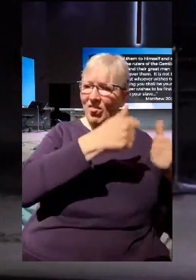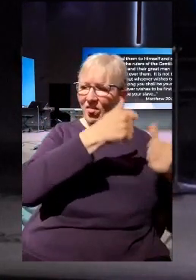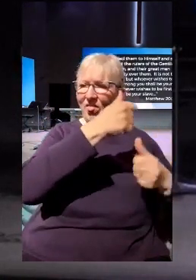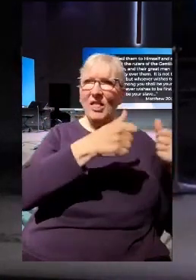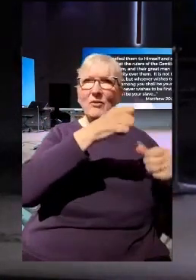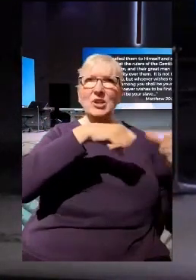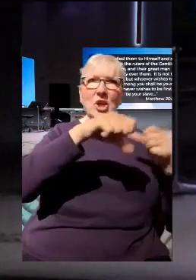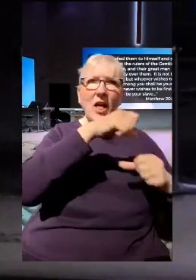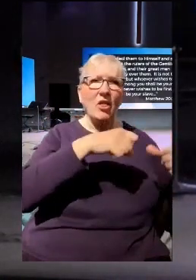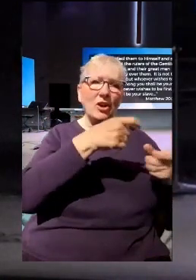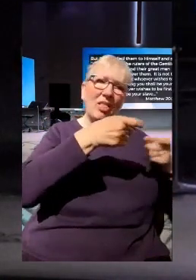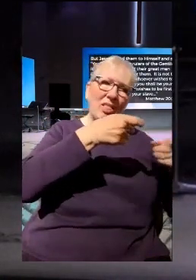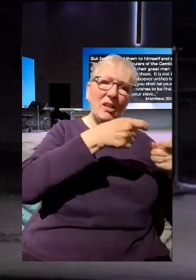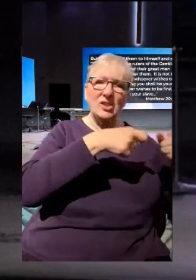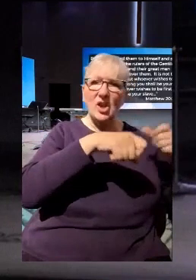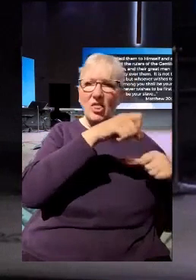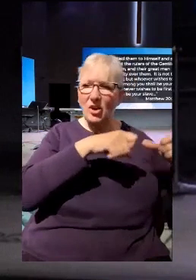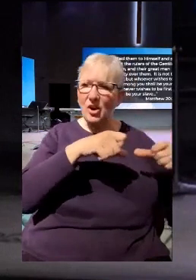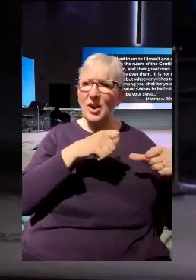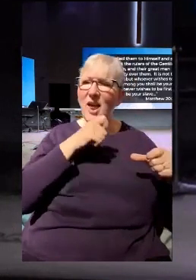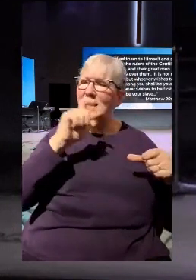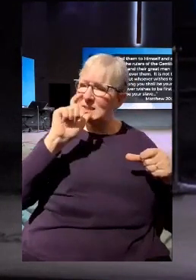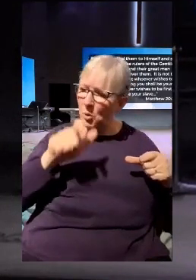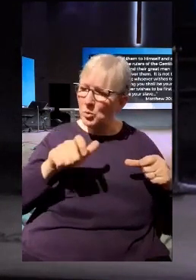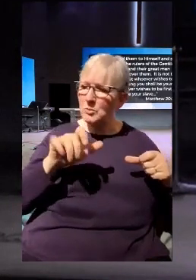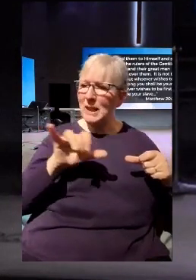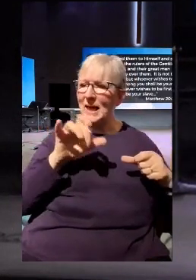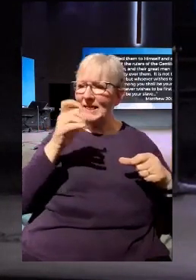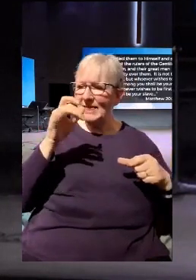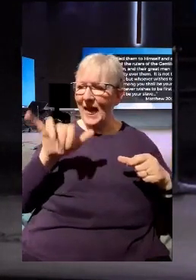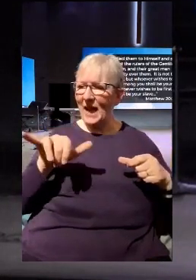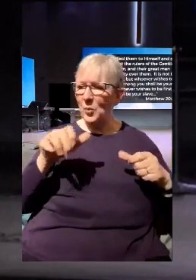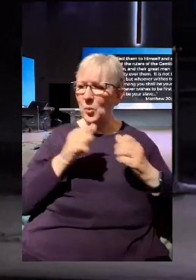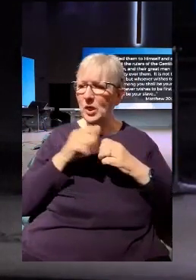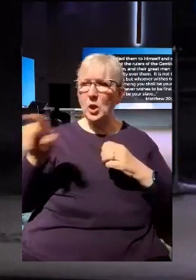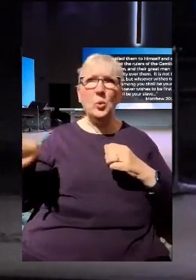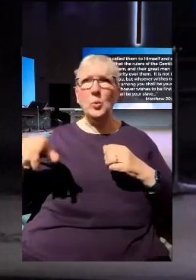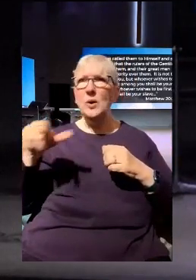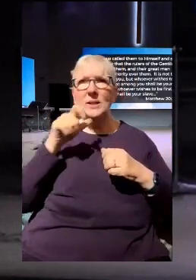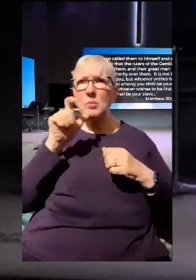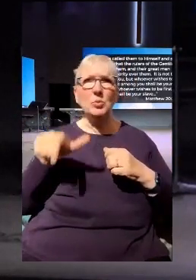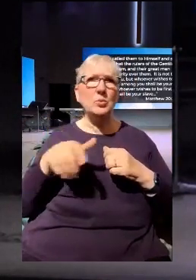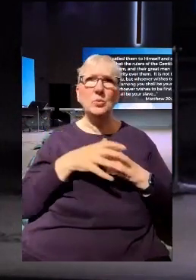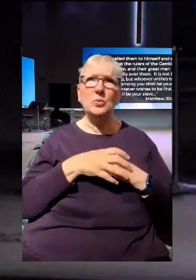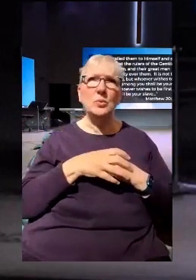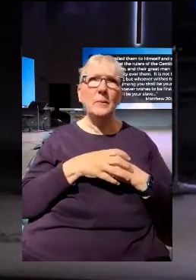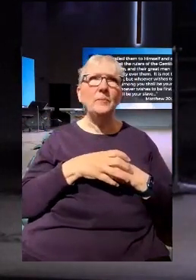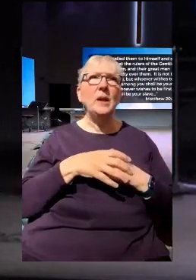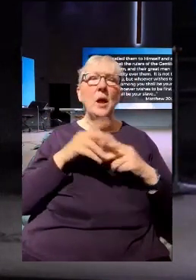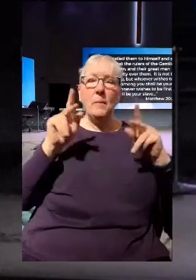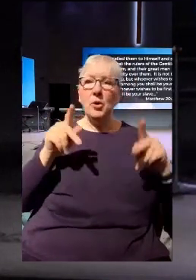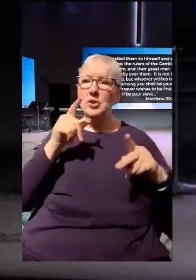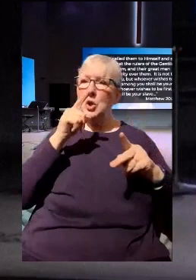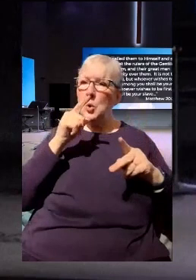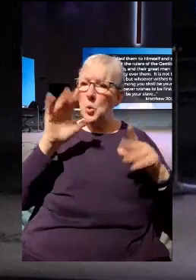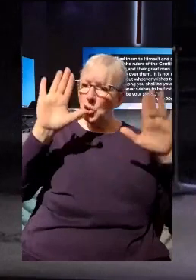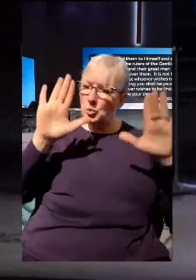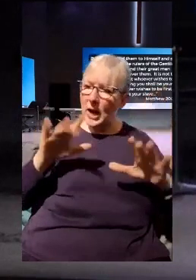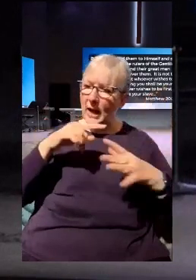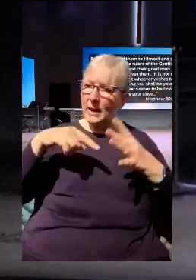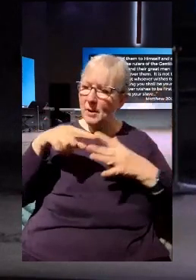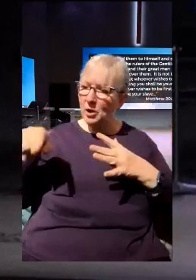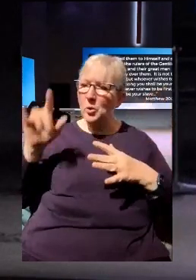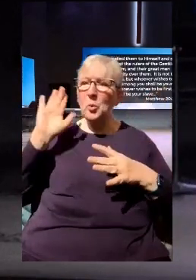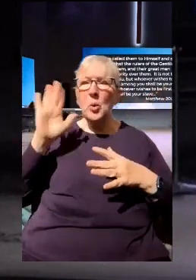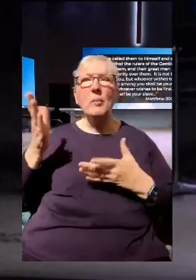it's not supposed to be this way among you. "But whoever wishes to become great among you shall be your servant, and whoever wishes to be